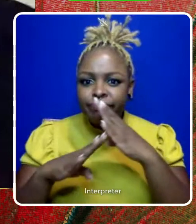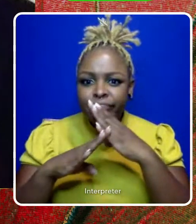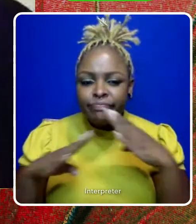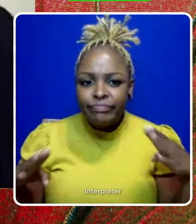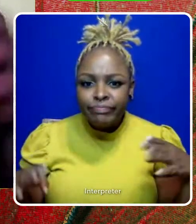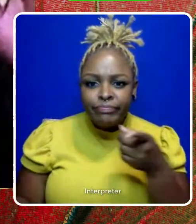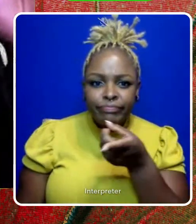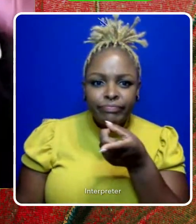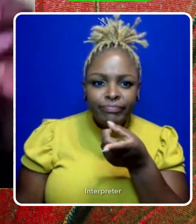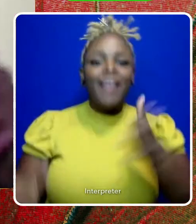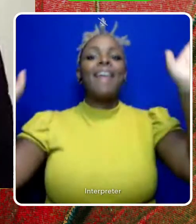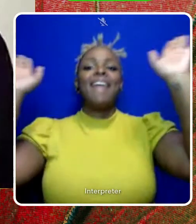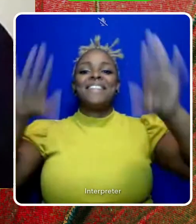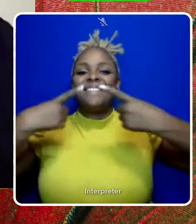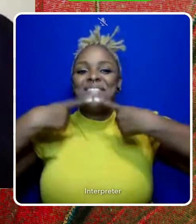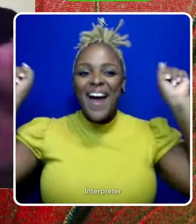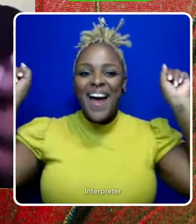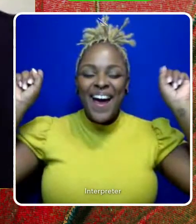Sorry. Yeah.